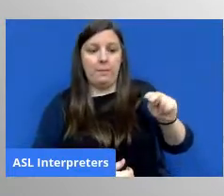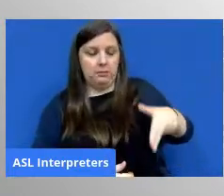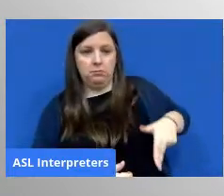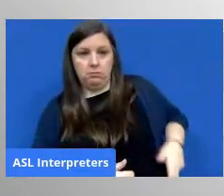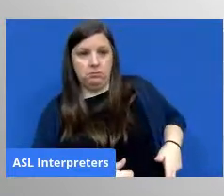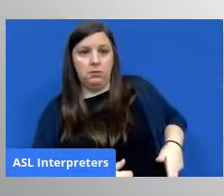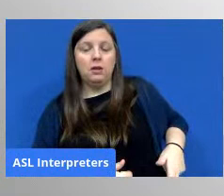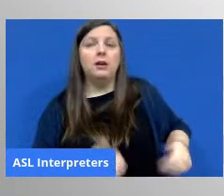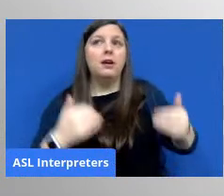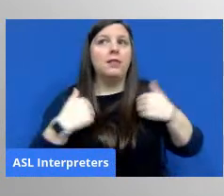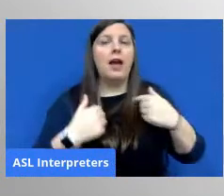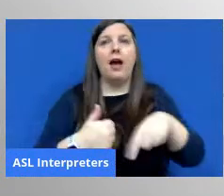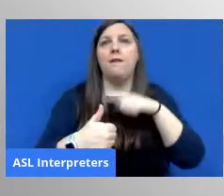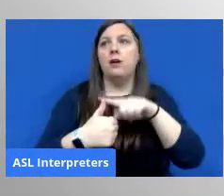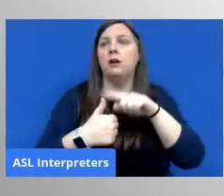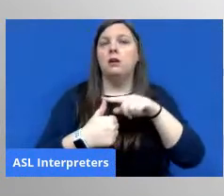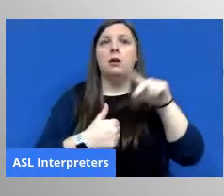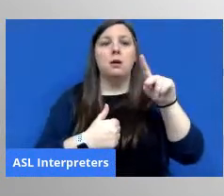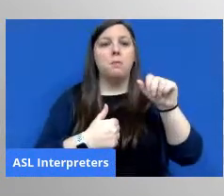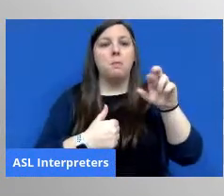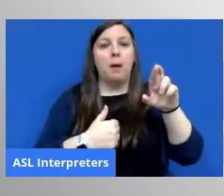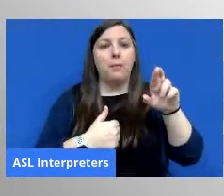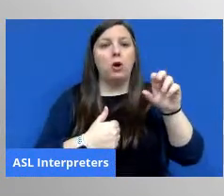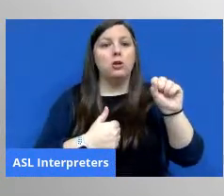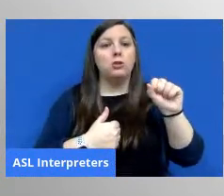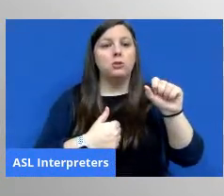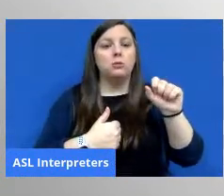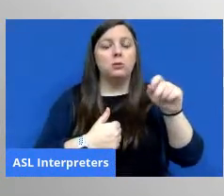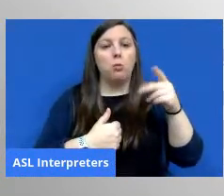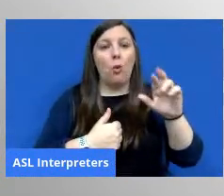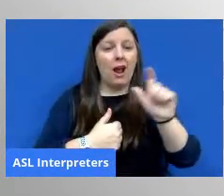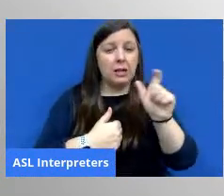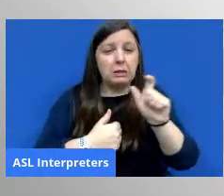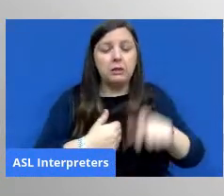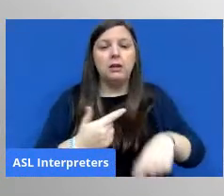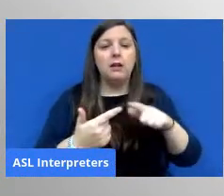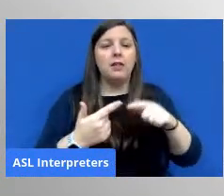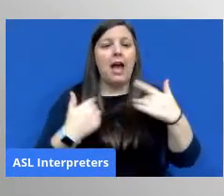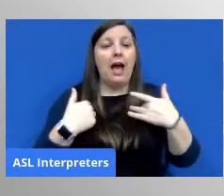they got handcuffs, they got tasers. I